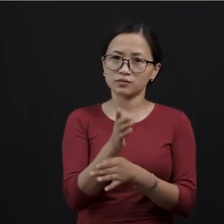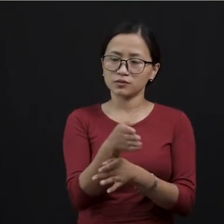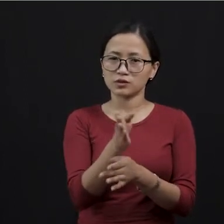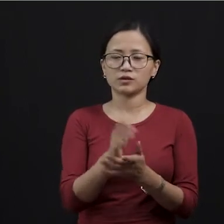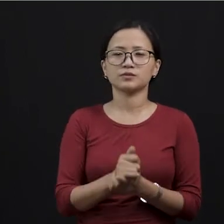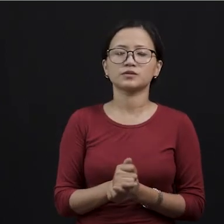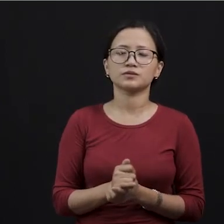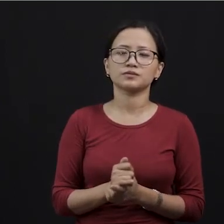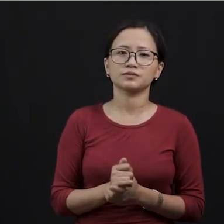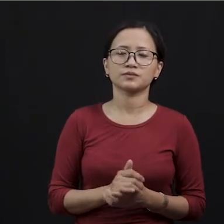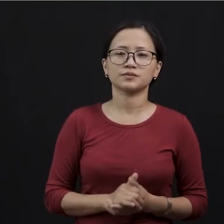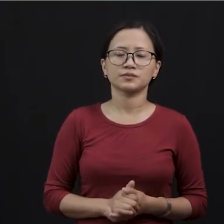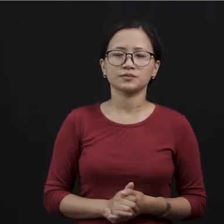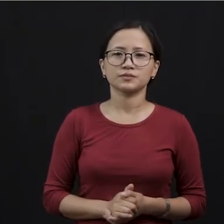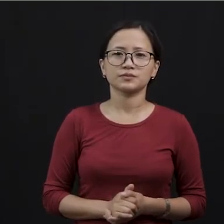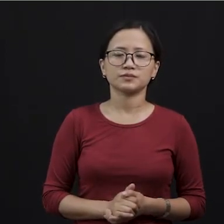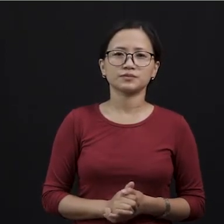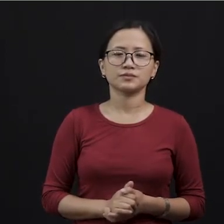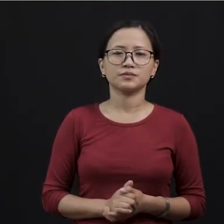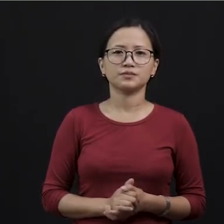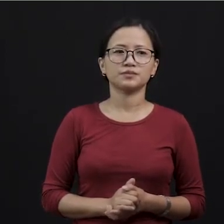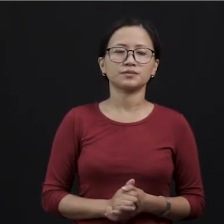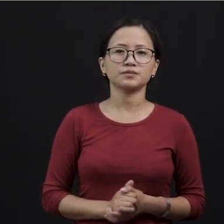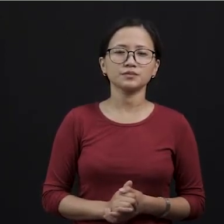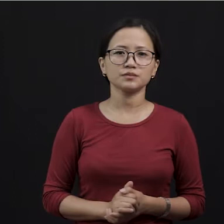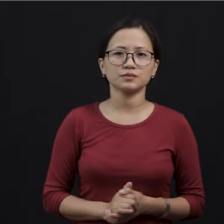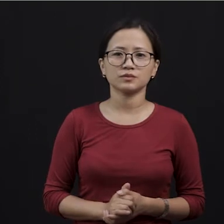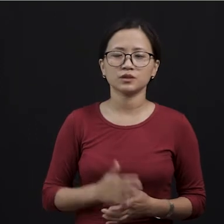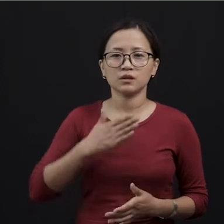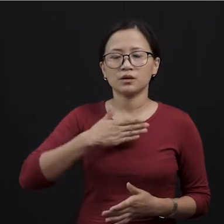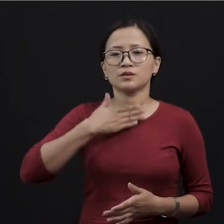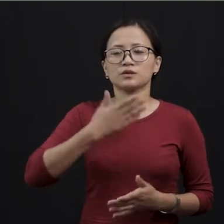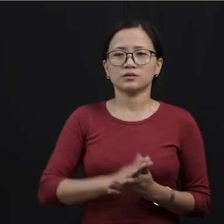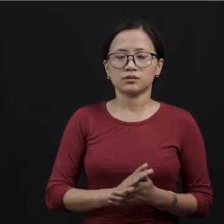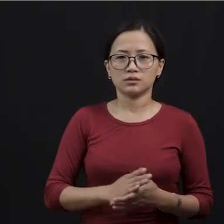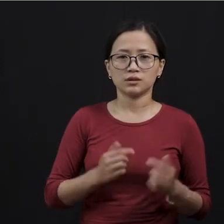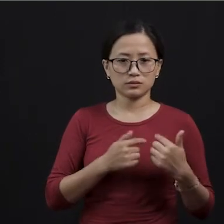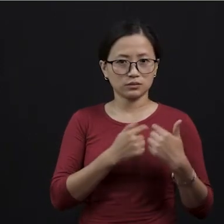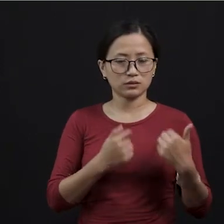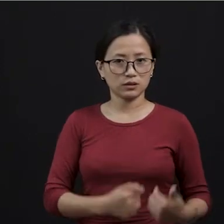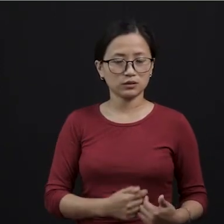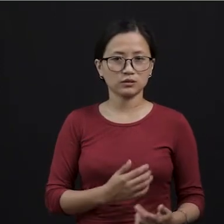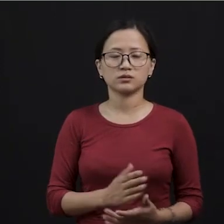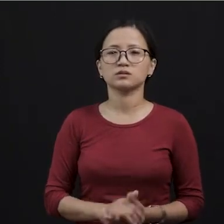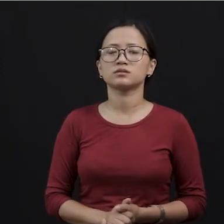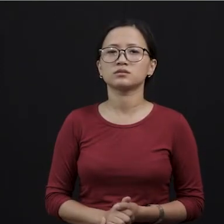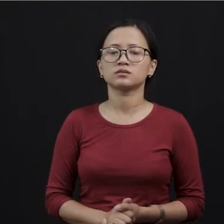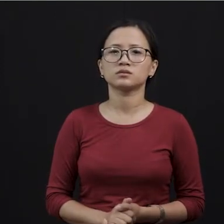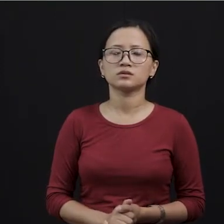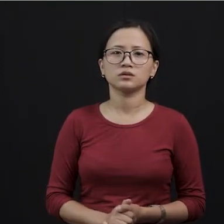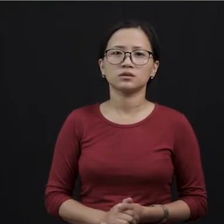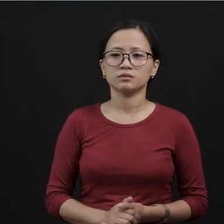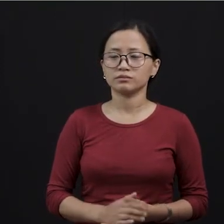in changing the direction, okay? And we breathe through the lungs, yes or no? But the fishes, they don't